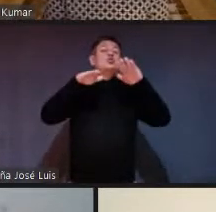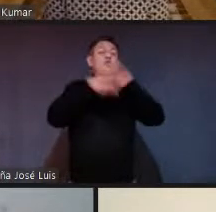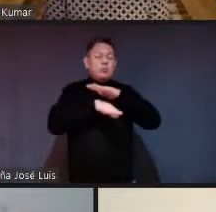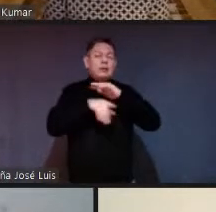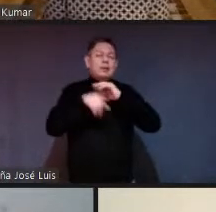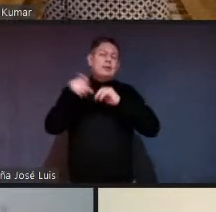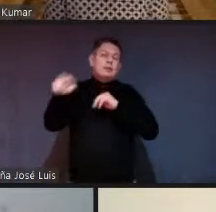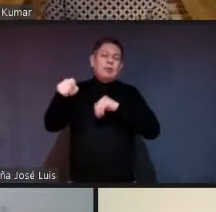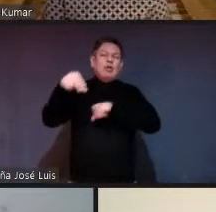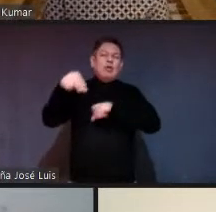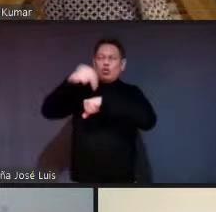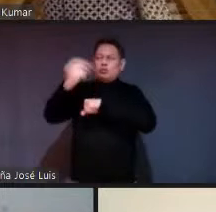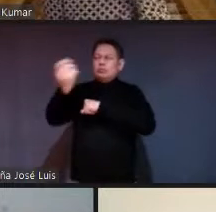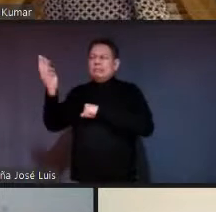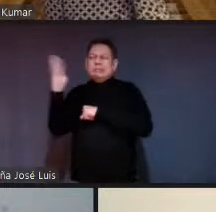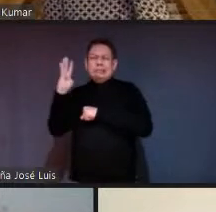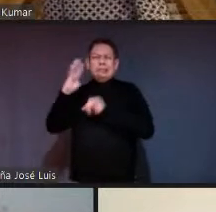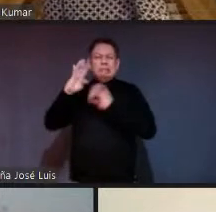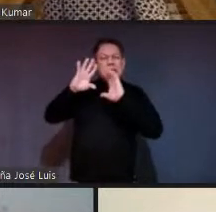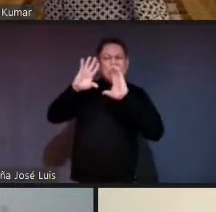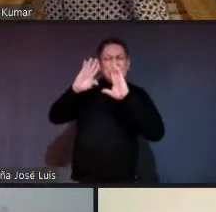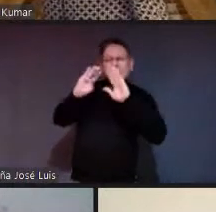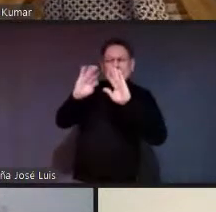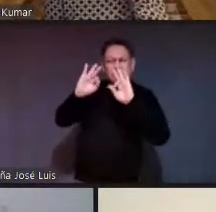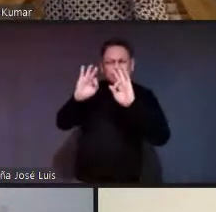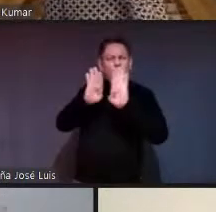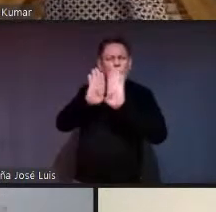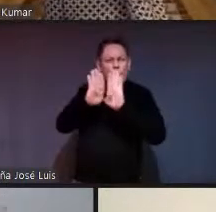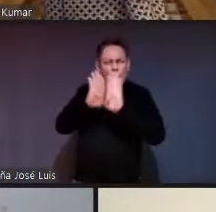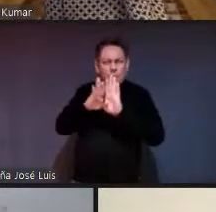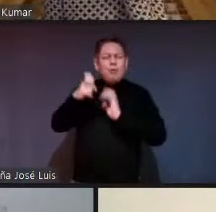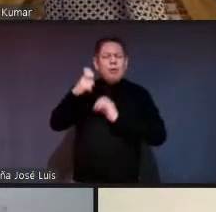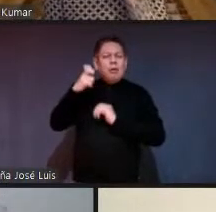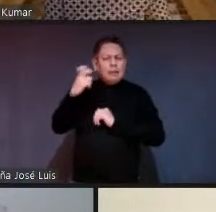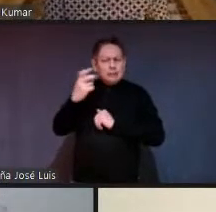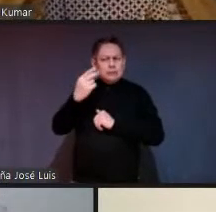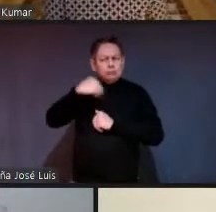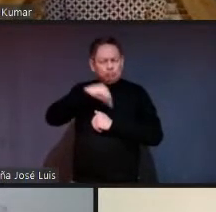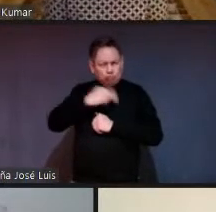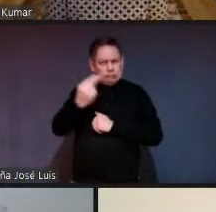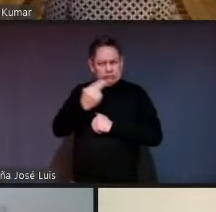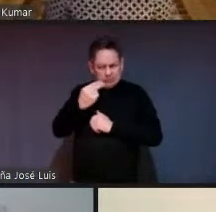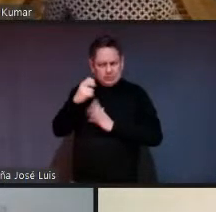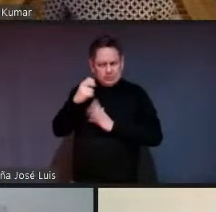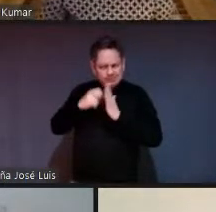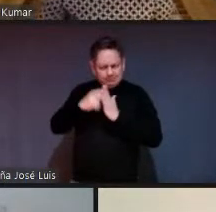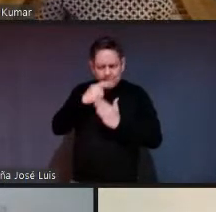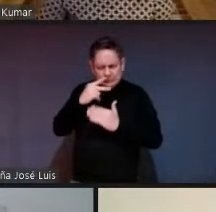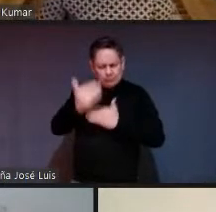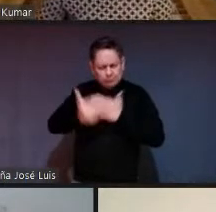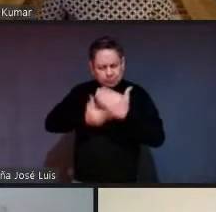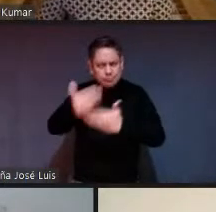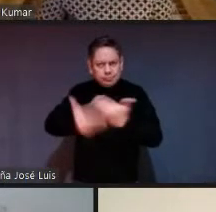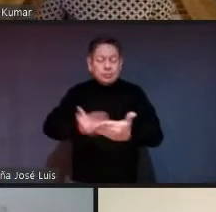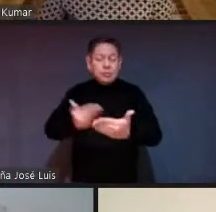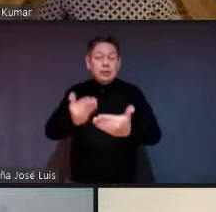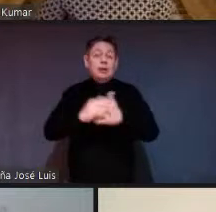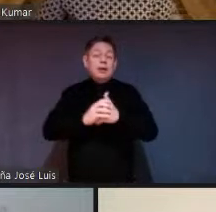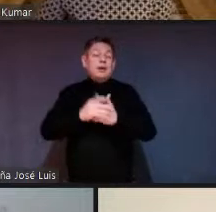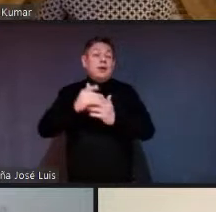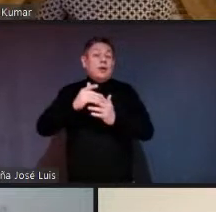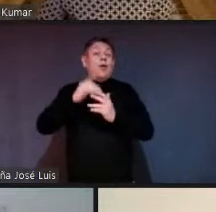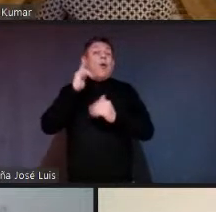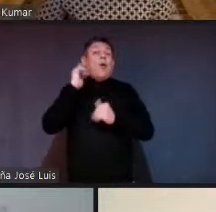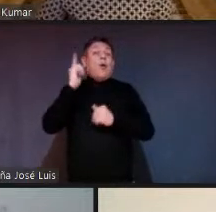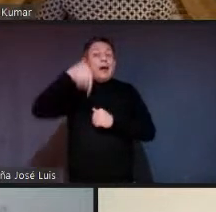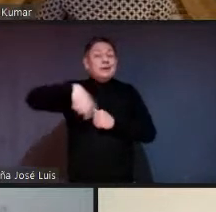Forum held in 2021 under the name Health and Education, the future that we need to shape.